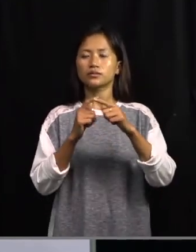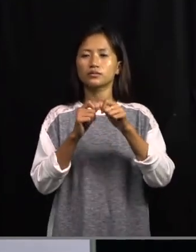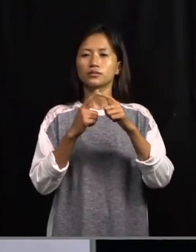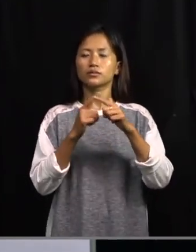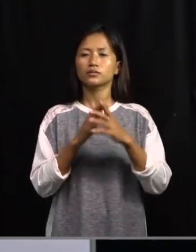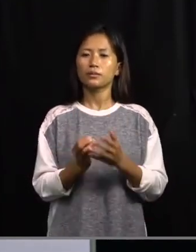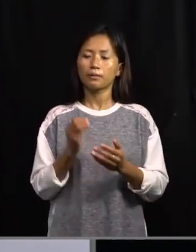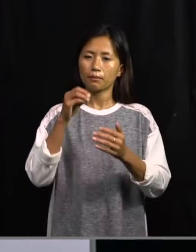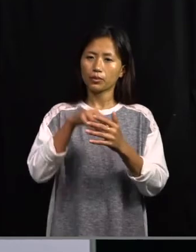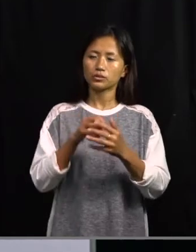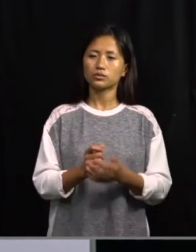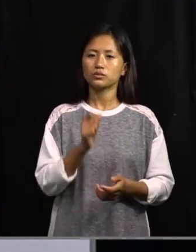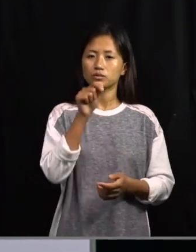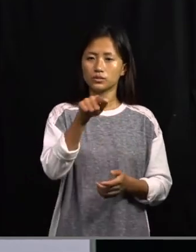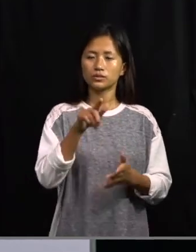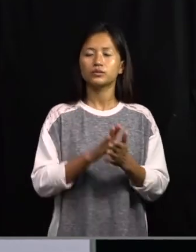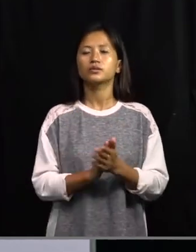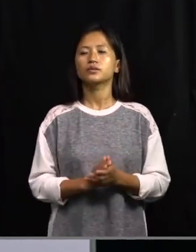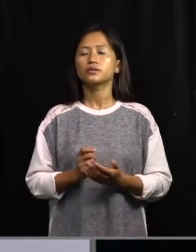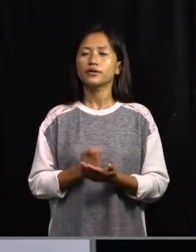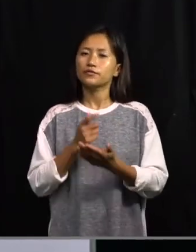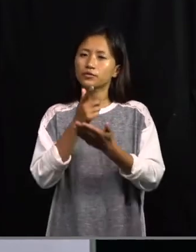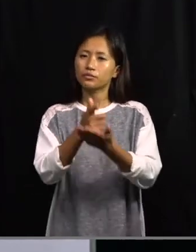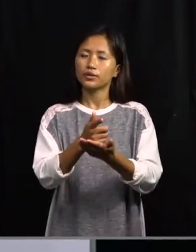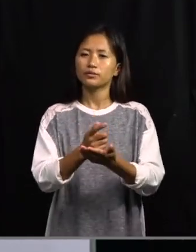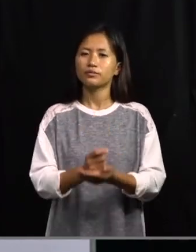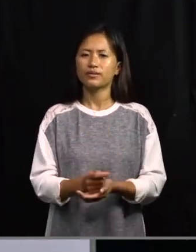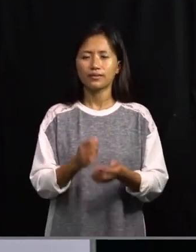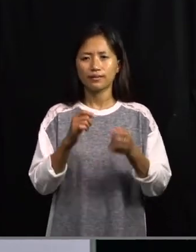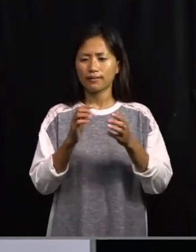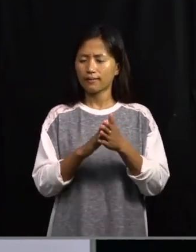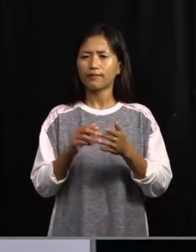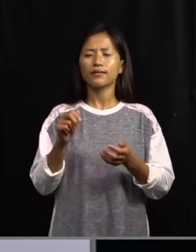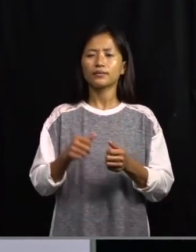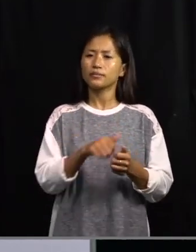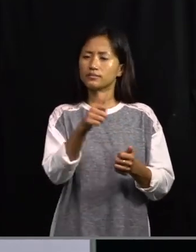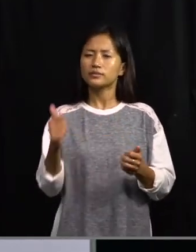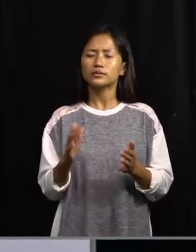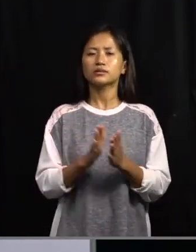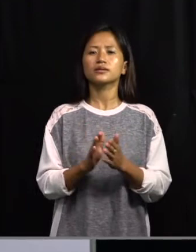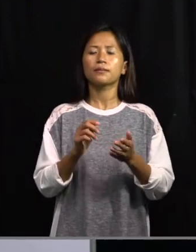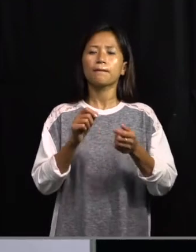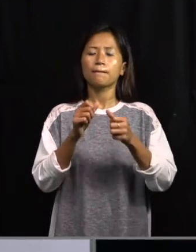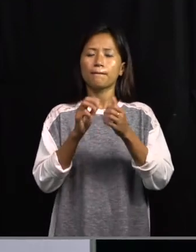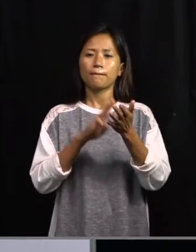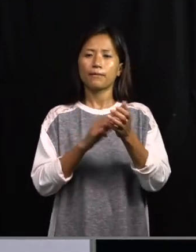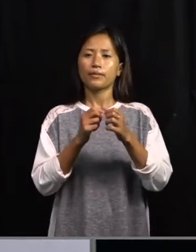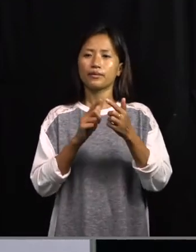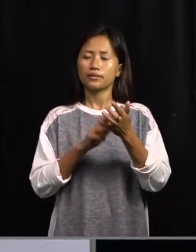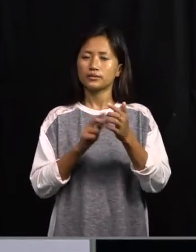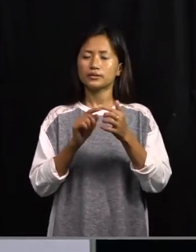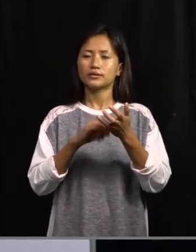therefore you have to pay it by any means. That means liability to pay and the burden to